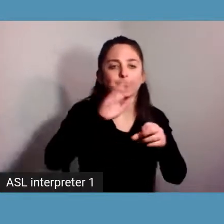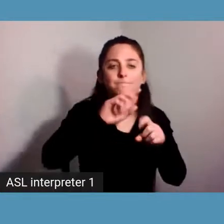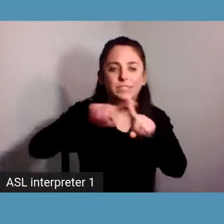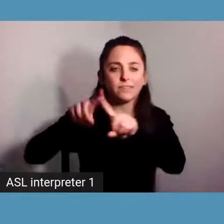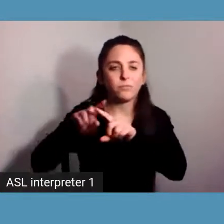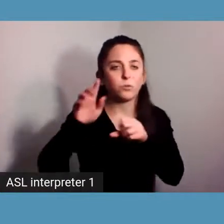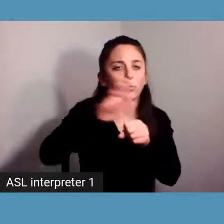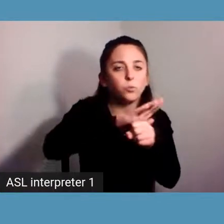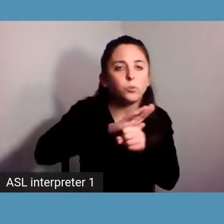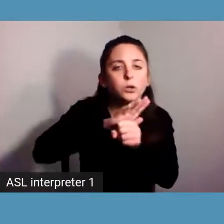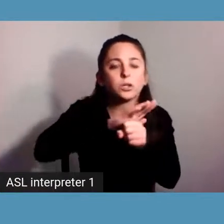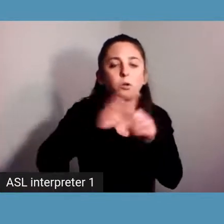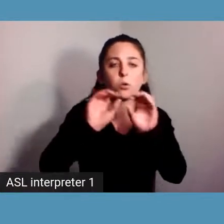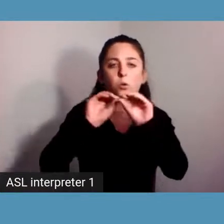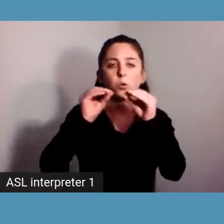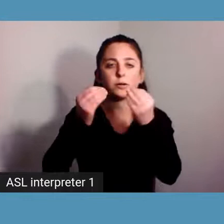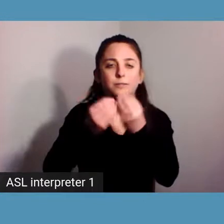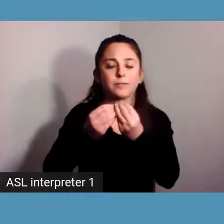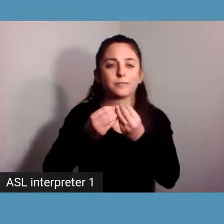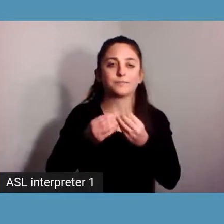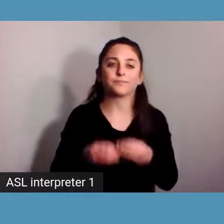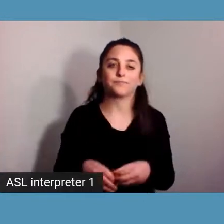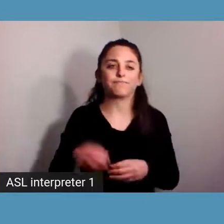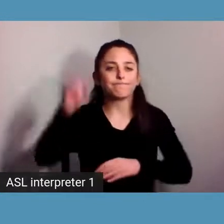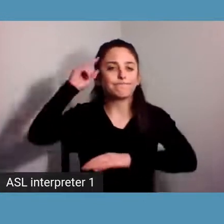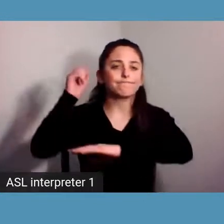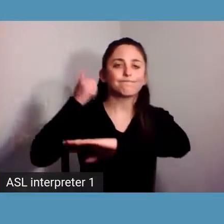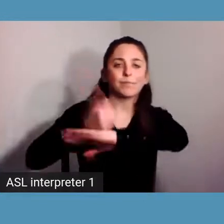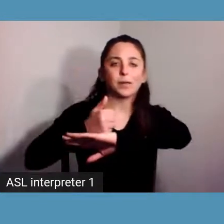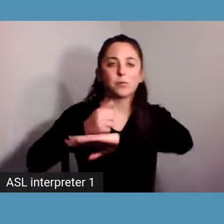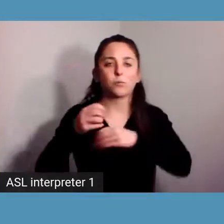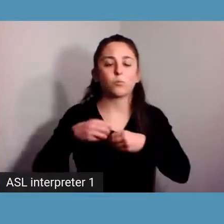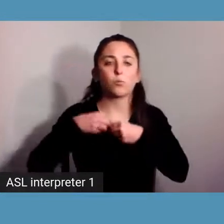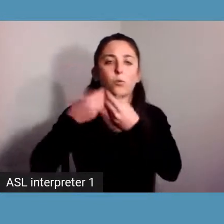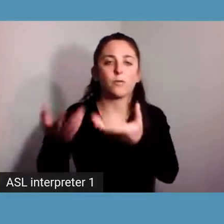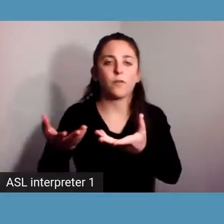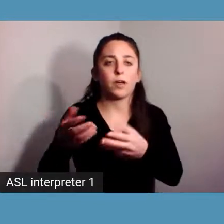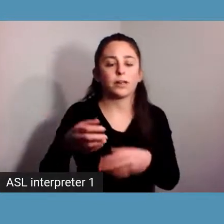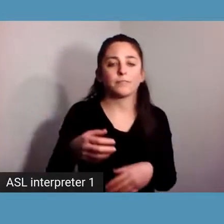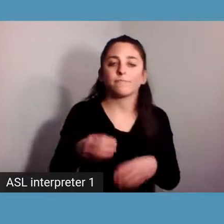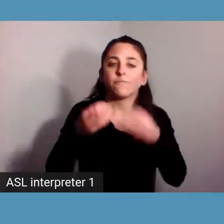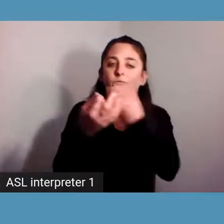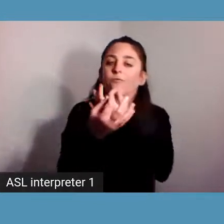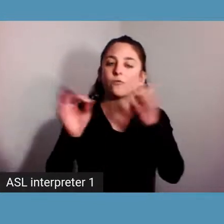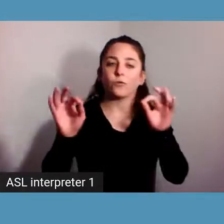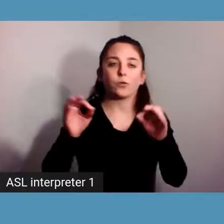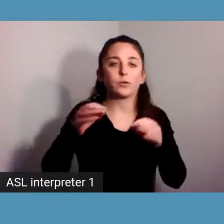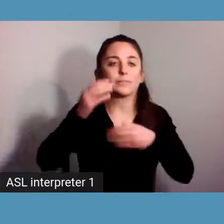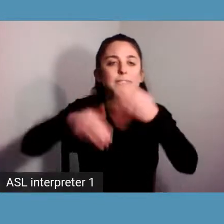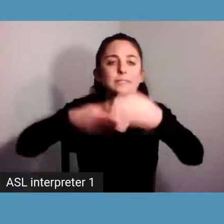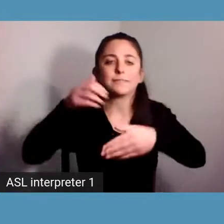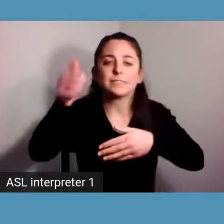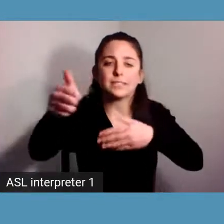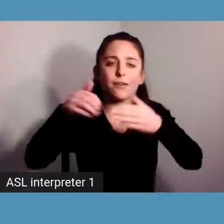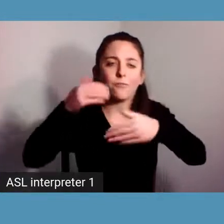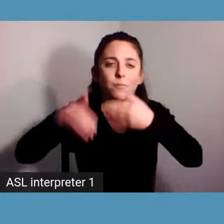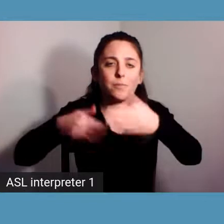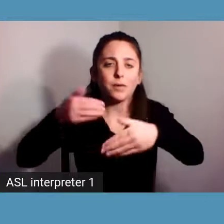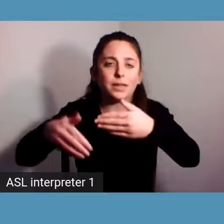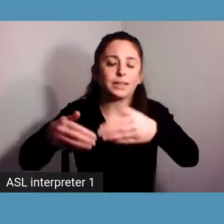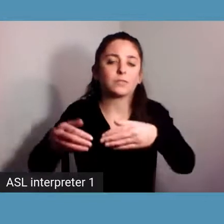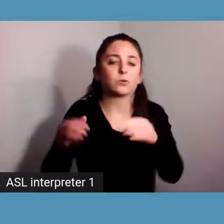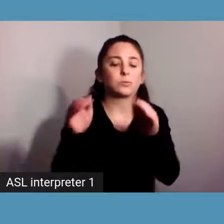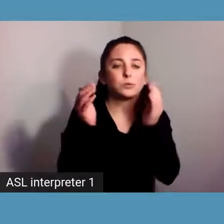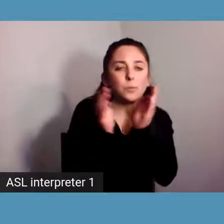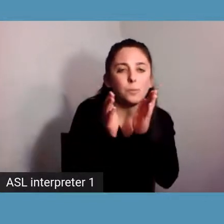associations dedicated to providing free self-paced training resources focused on digital media and technology for small